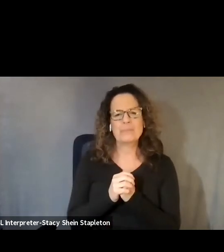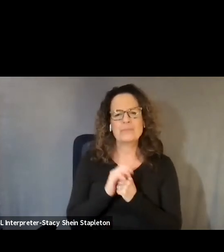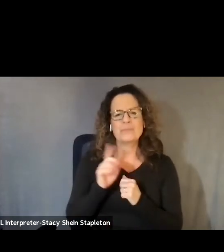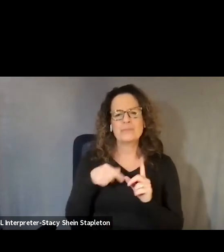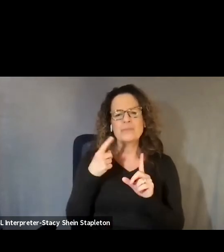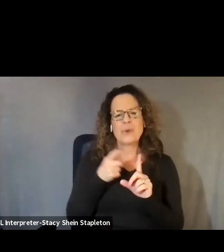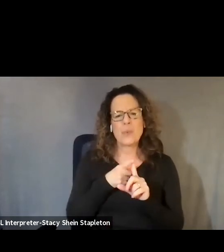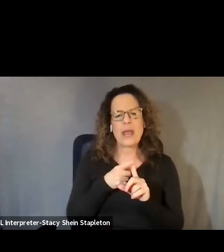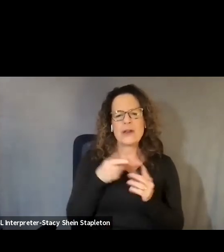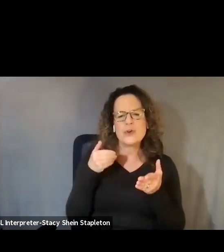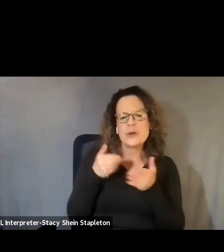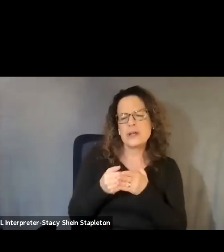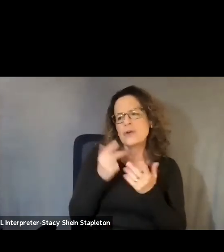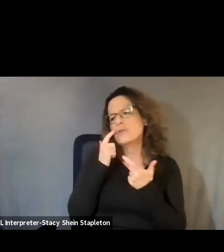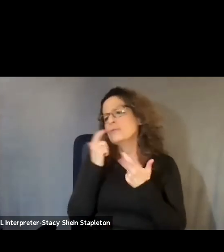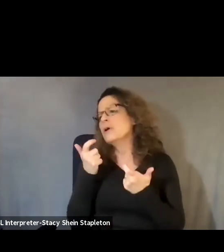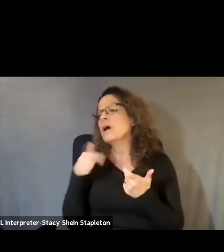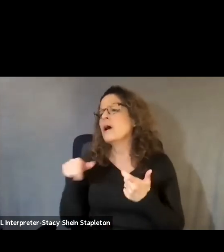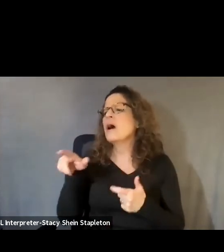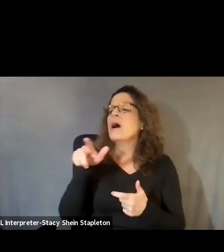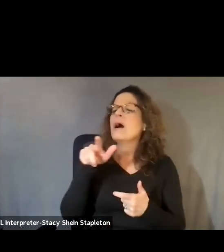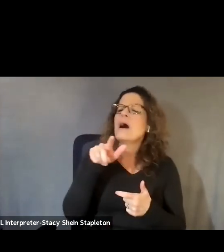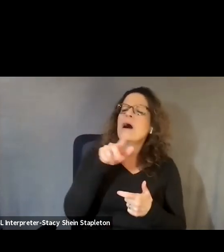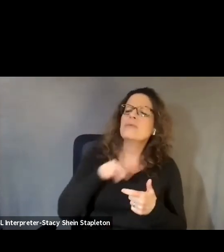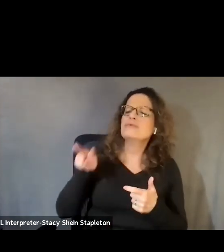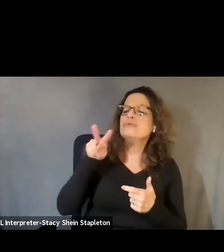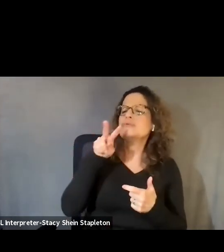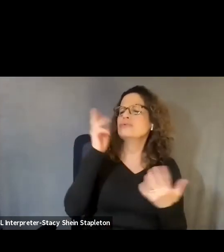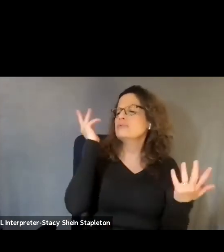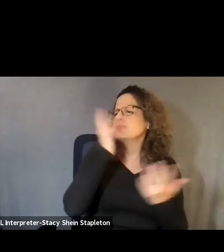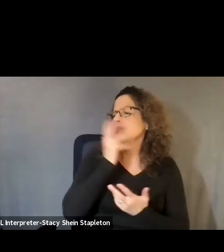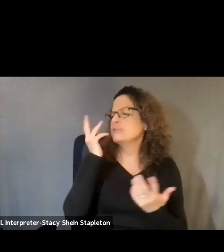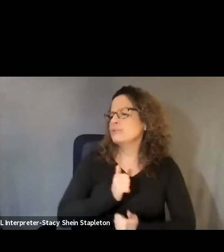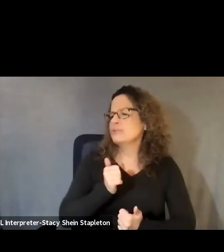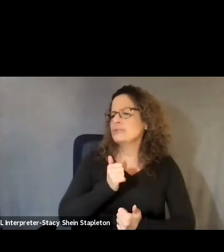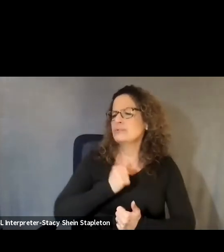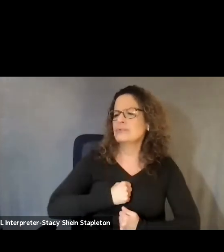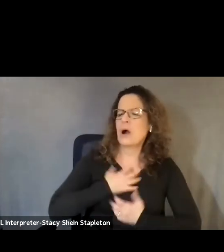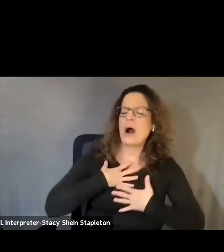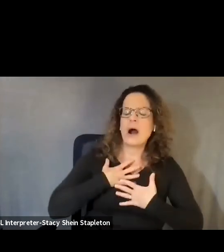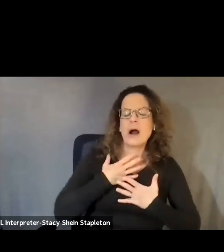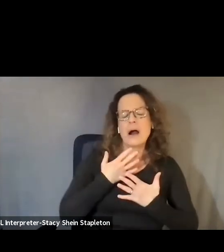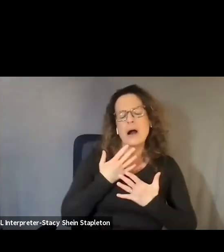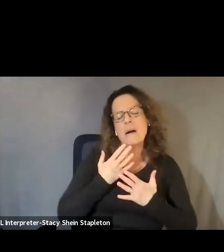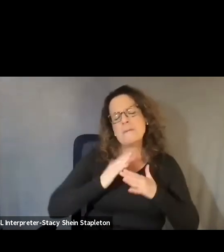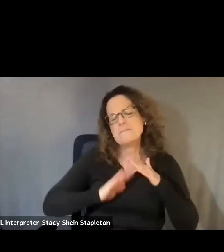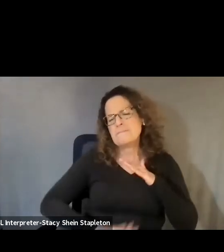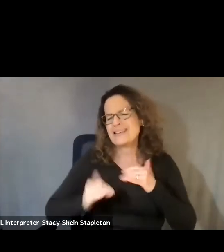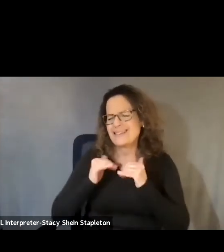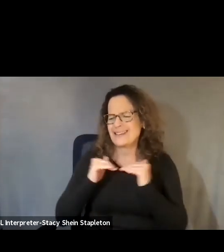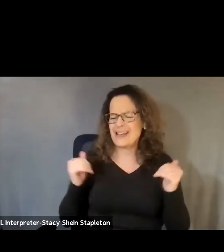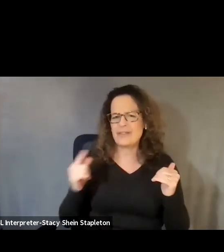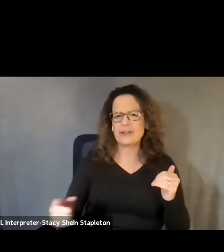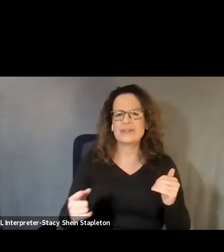Whenever you're near them, you look out over them and they just provide you a chance, even at the most basic level, to